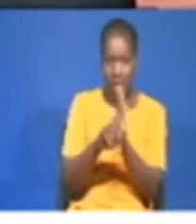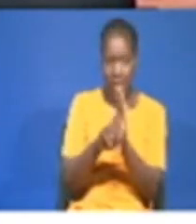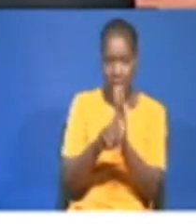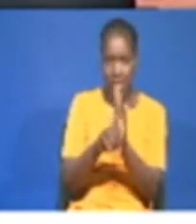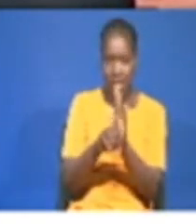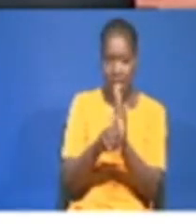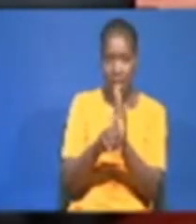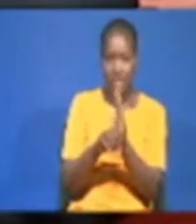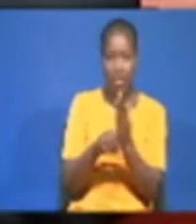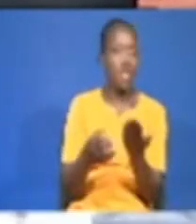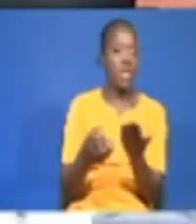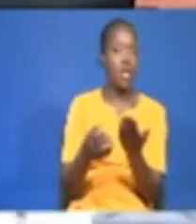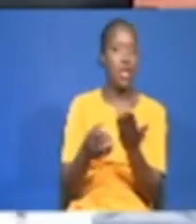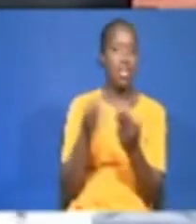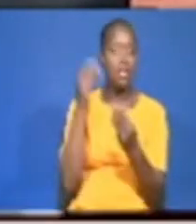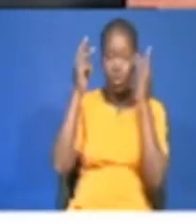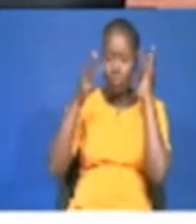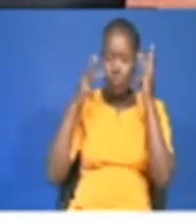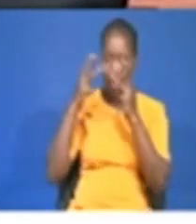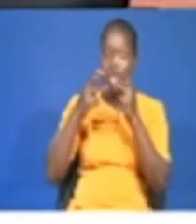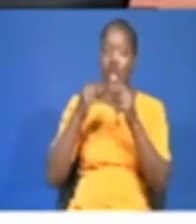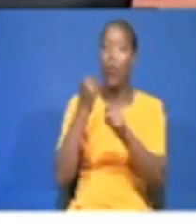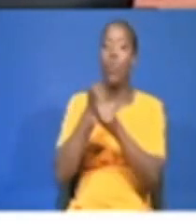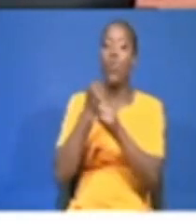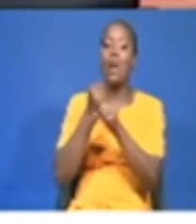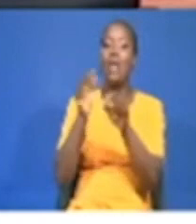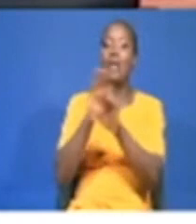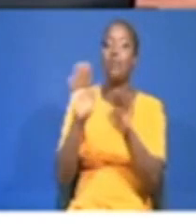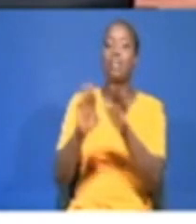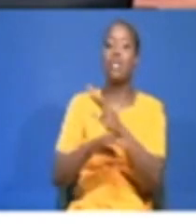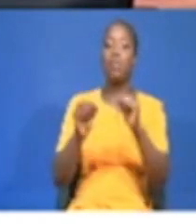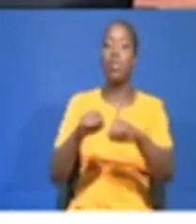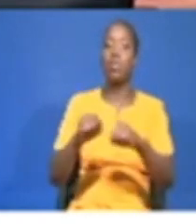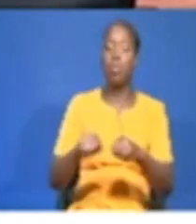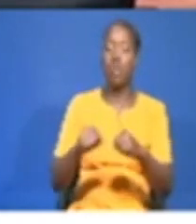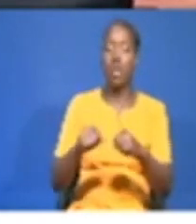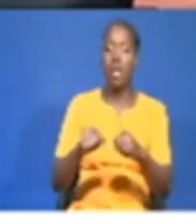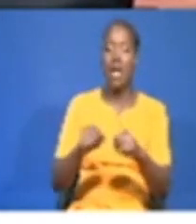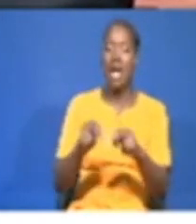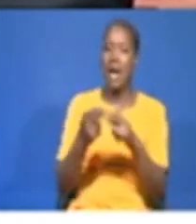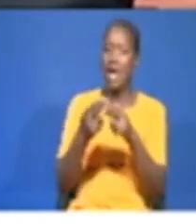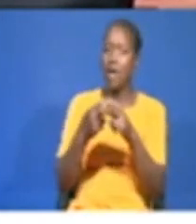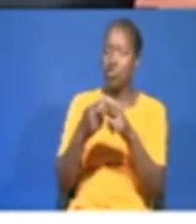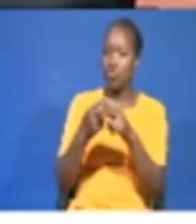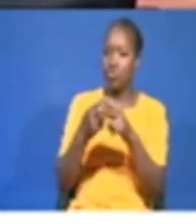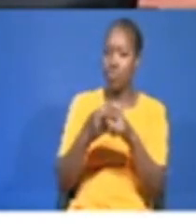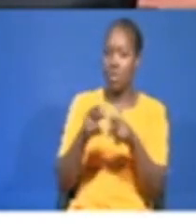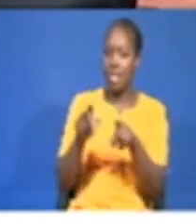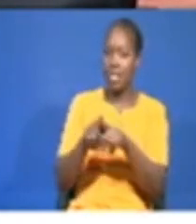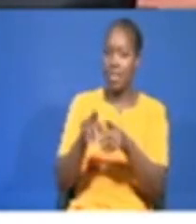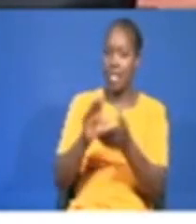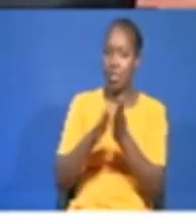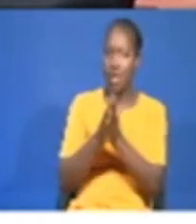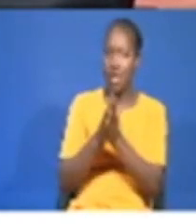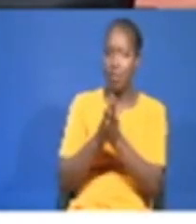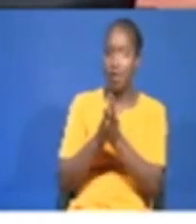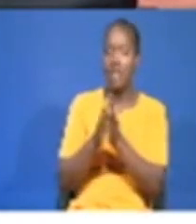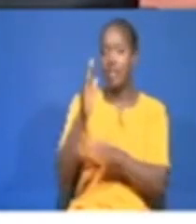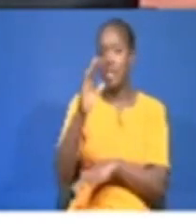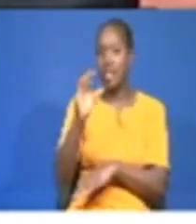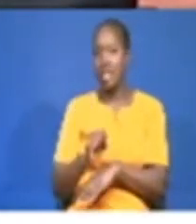is at stake. So we'll do whatever it takes. As soon as I take office, the number